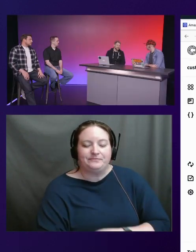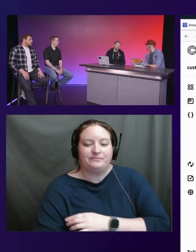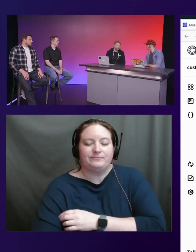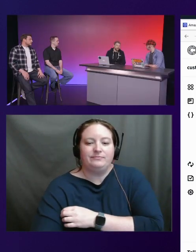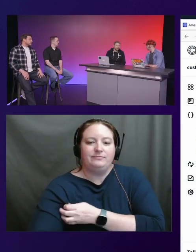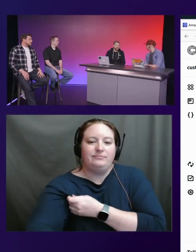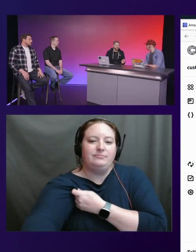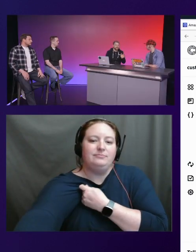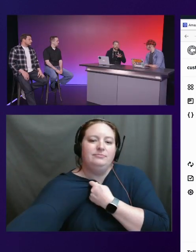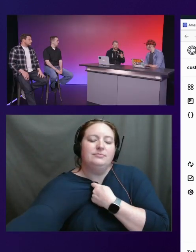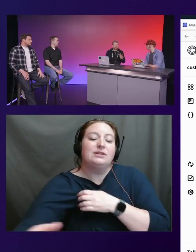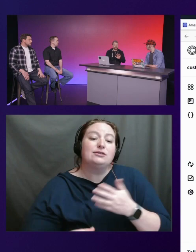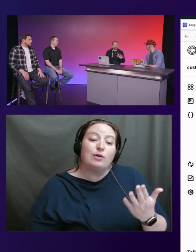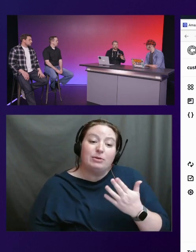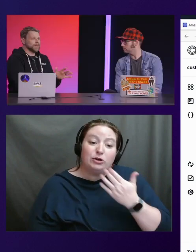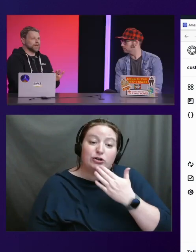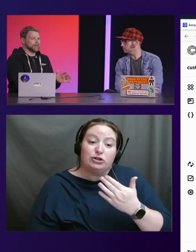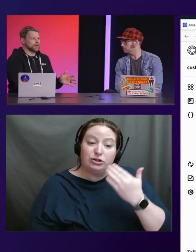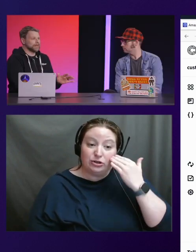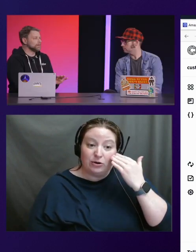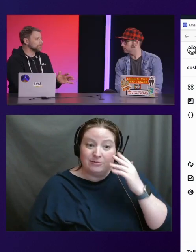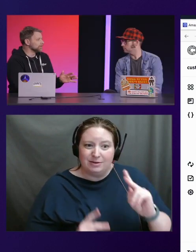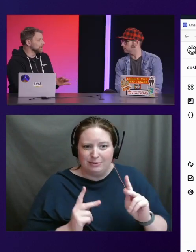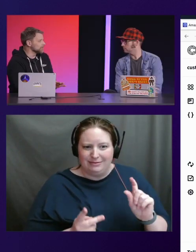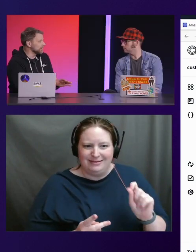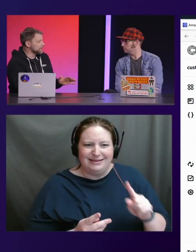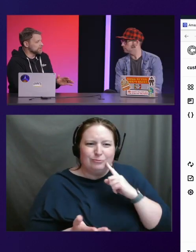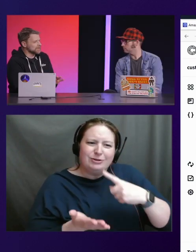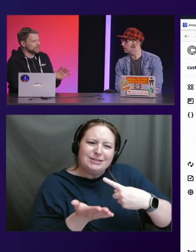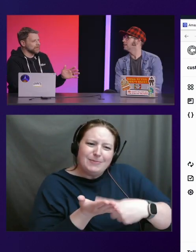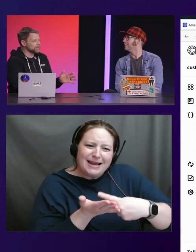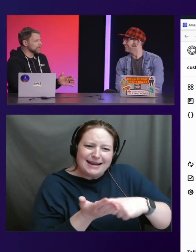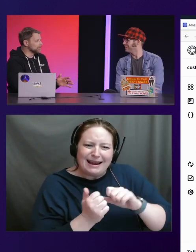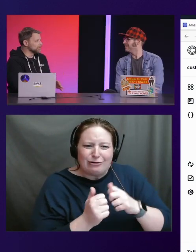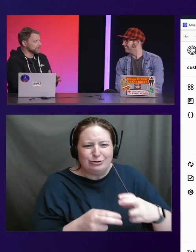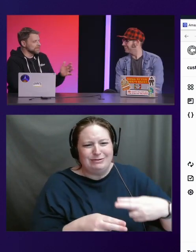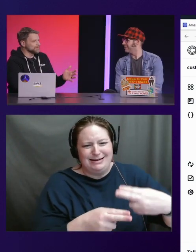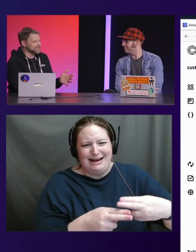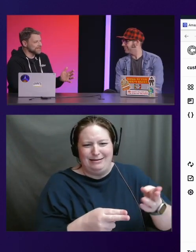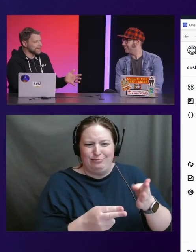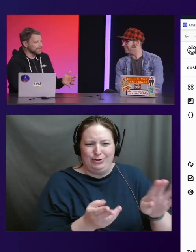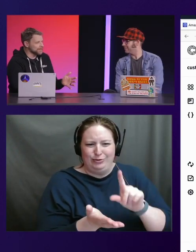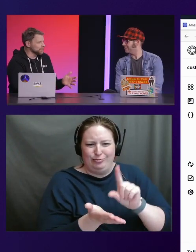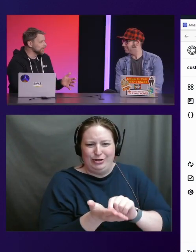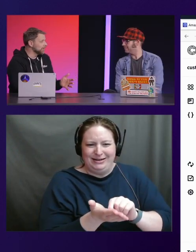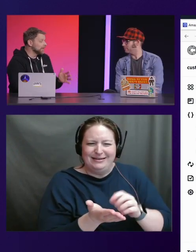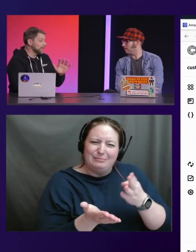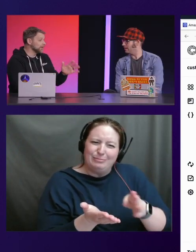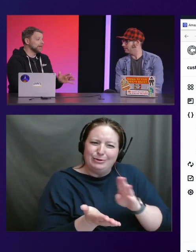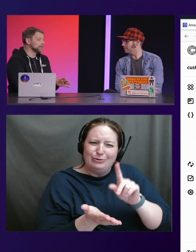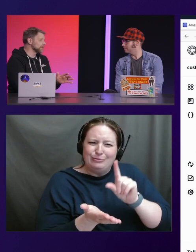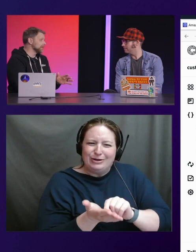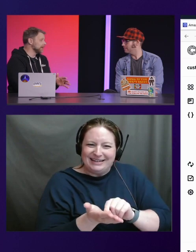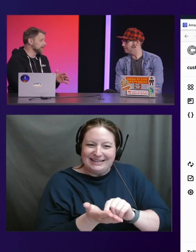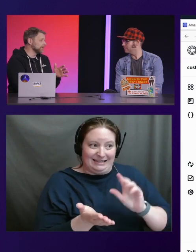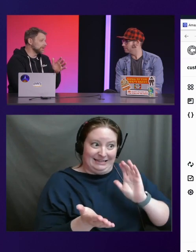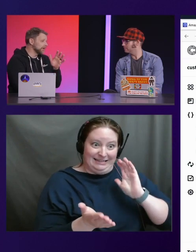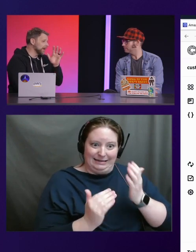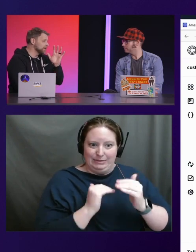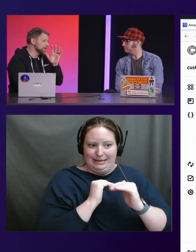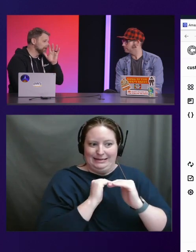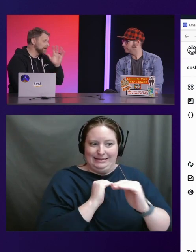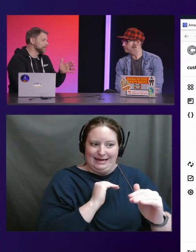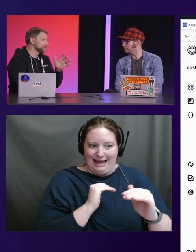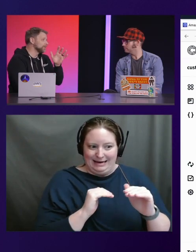like that. We were debating how to name blueprints, right? Because you give it a name like a blueprint, it seems like a static template, Right. and they're anything but static, right?